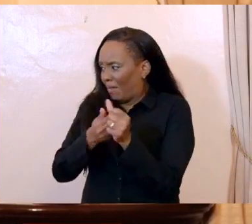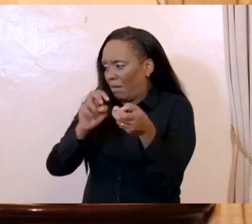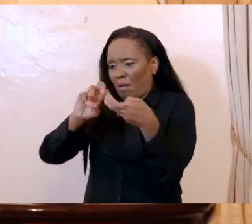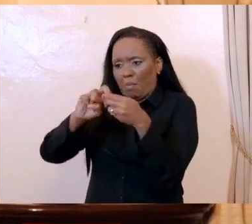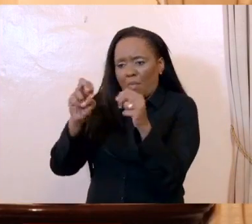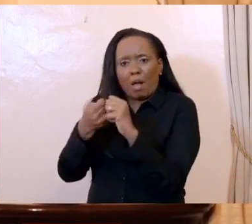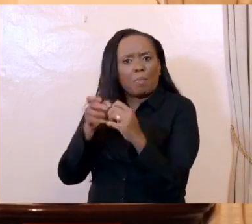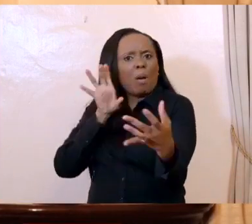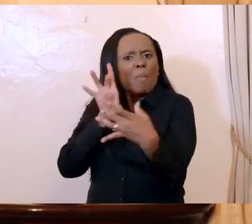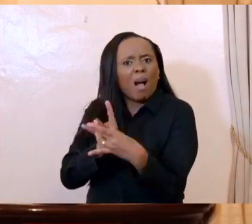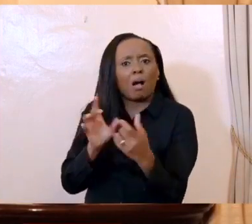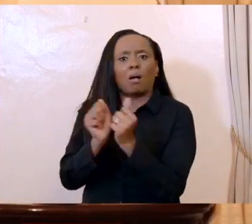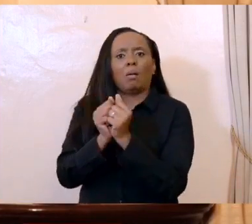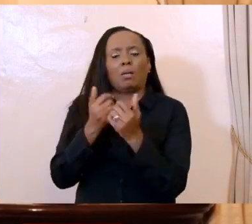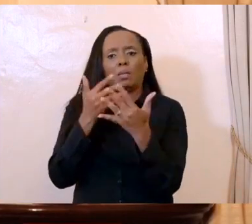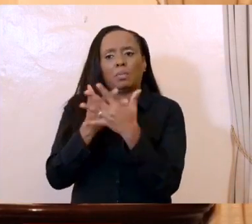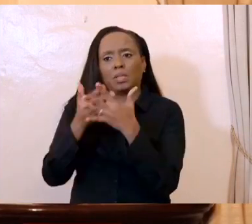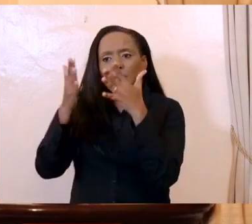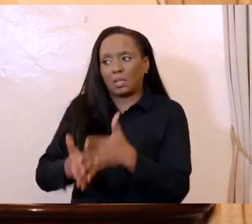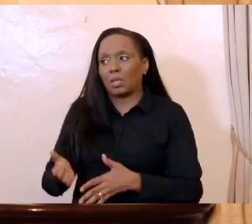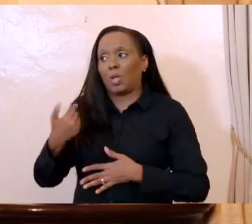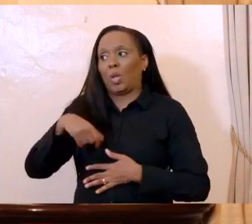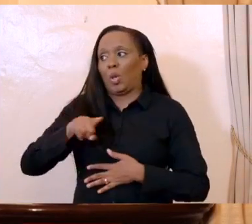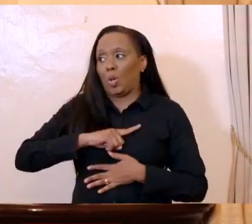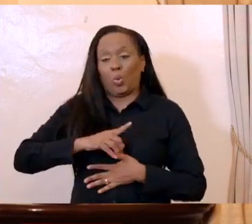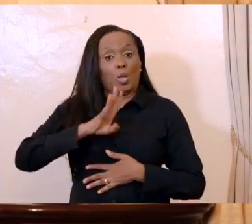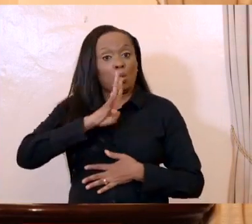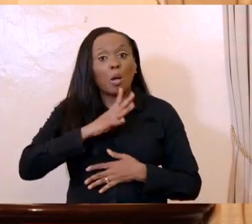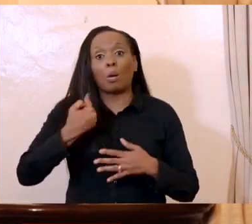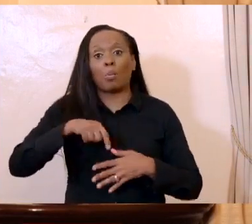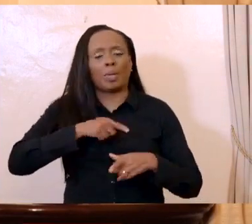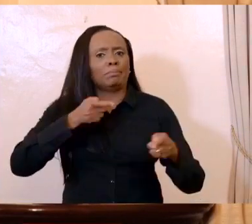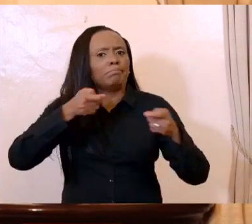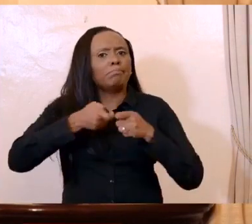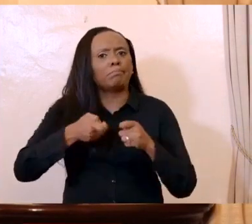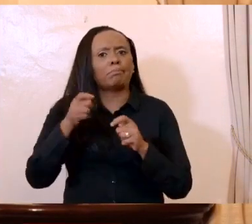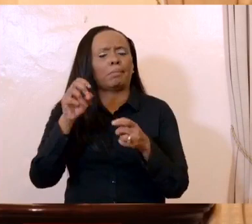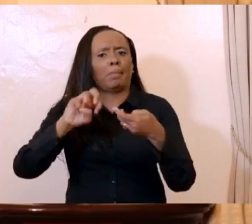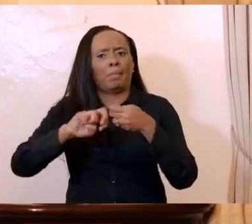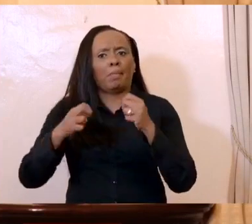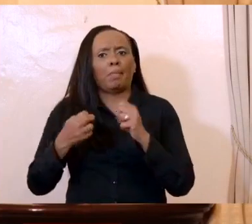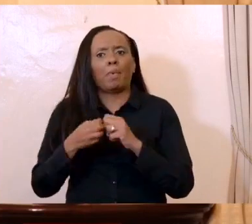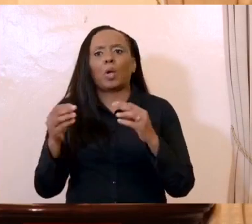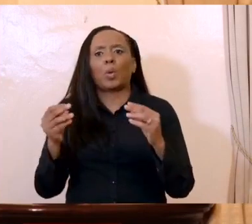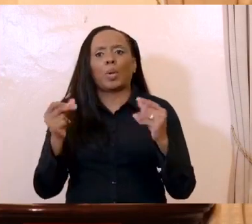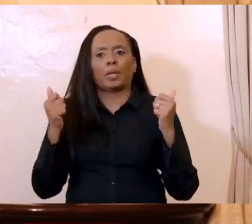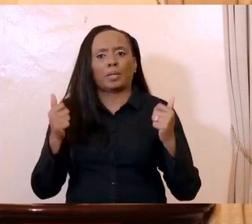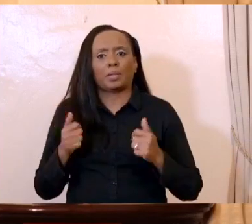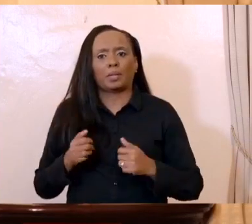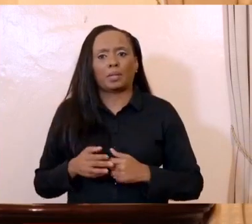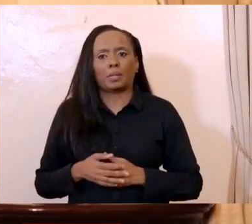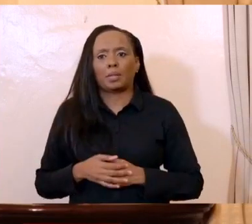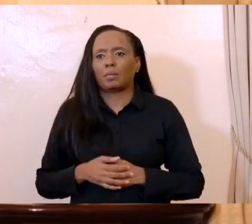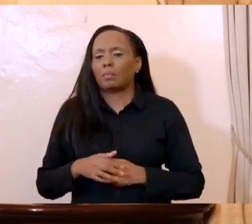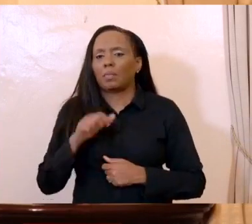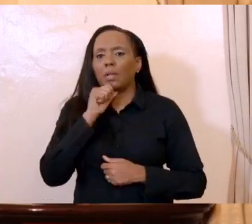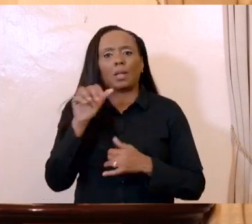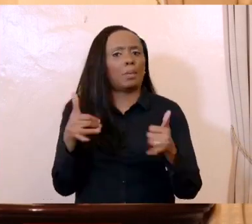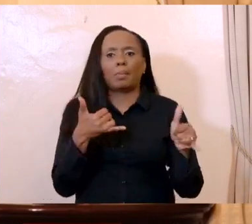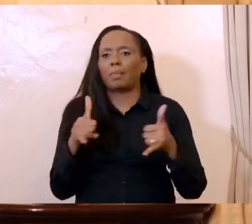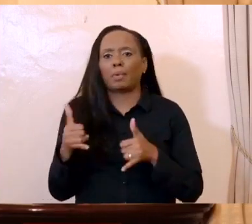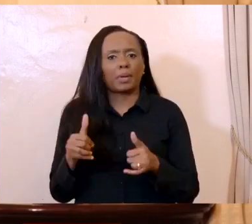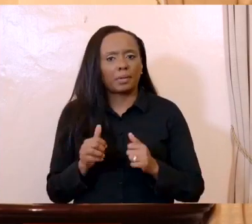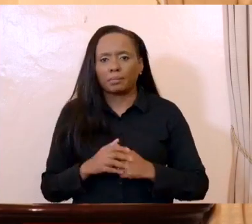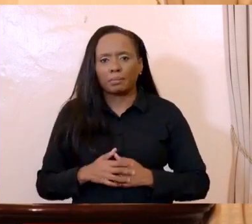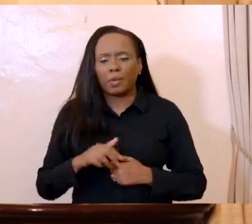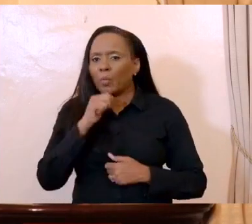inmates that we received notification on, we addressed as quickly as the notification came, and we did not play with the health of